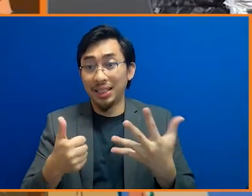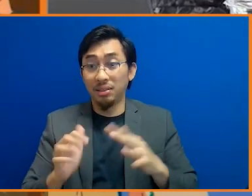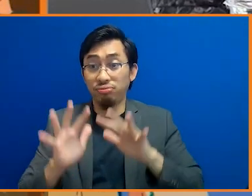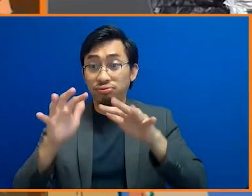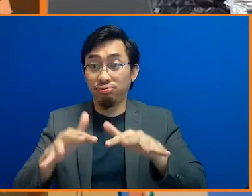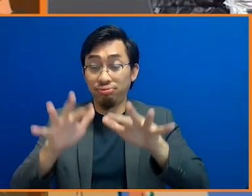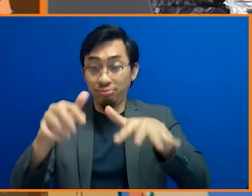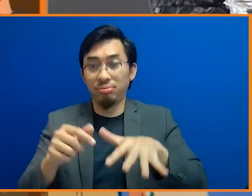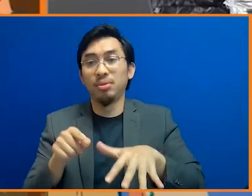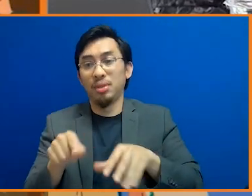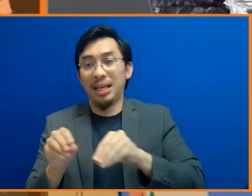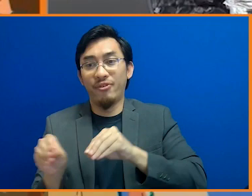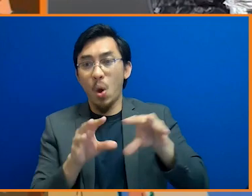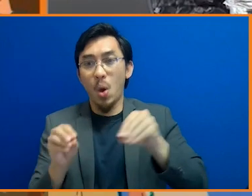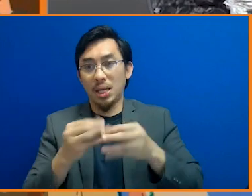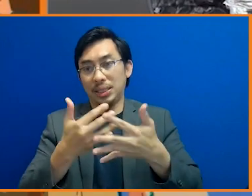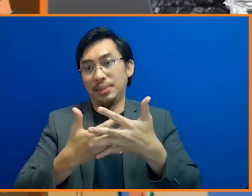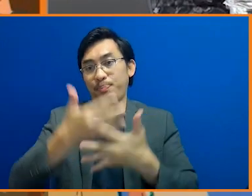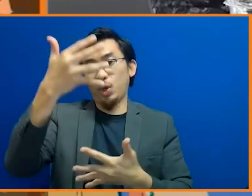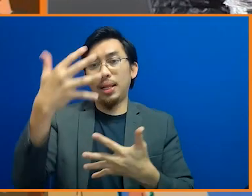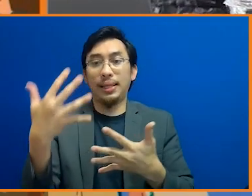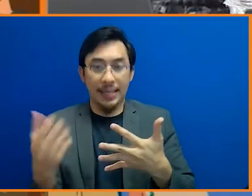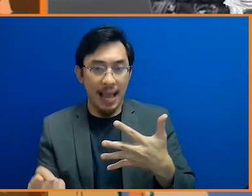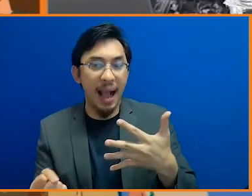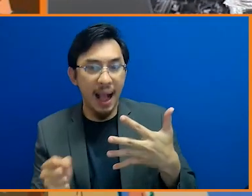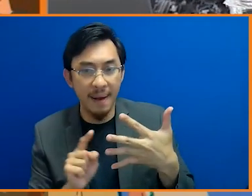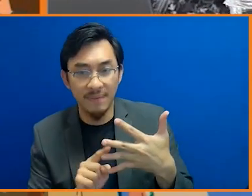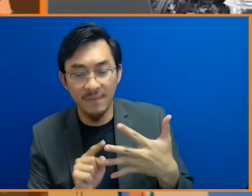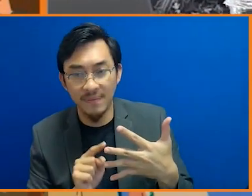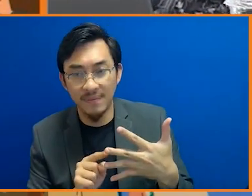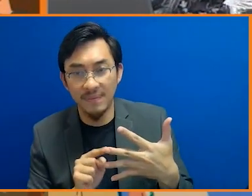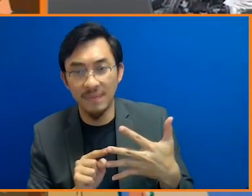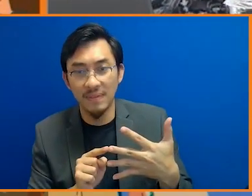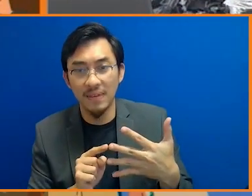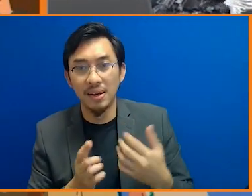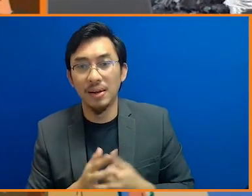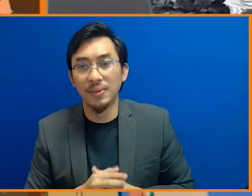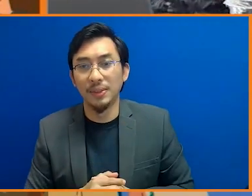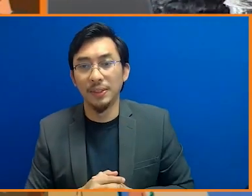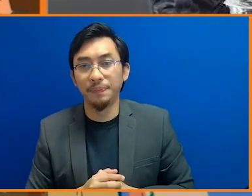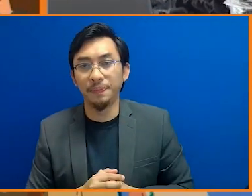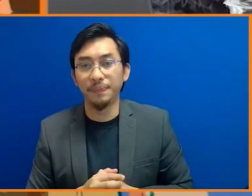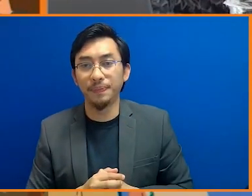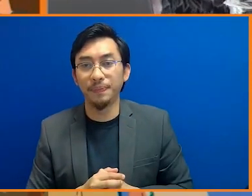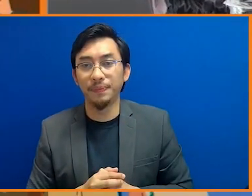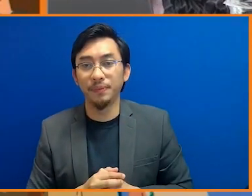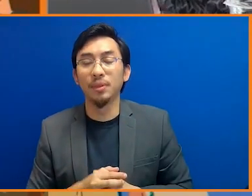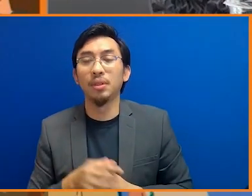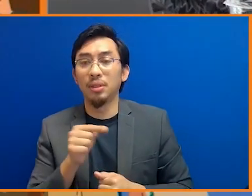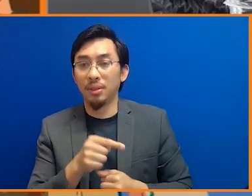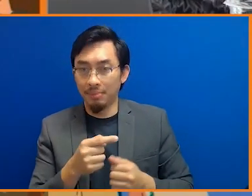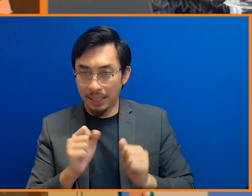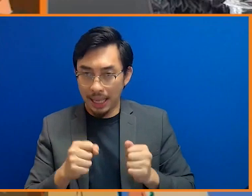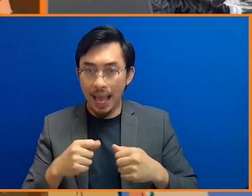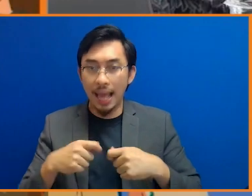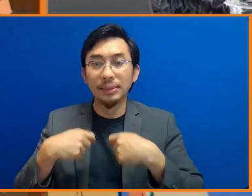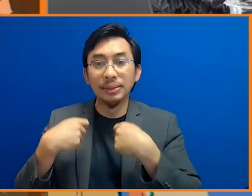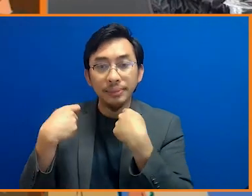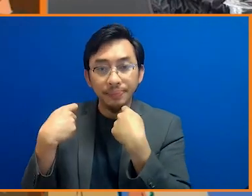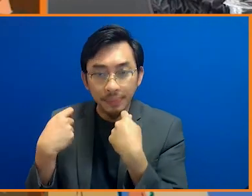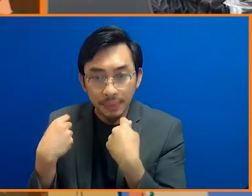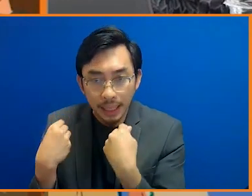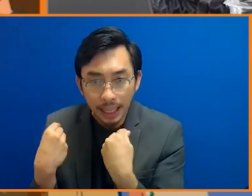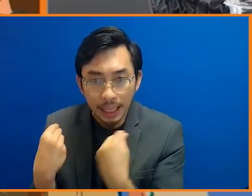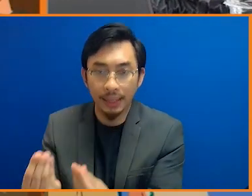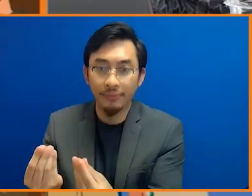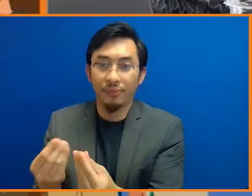have now we have 6 tsunami escape buildings. Um, that can